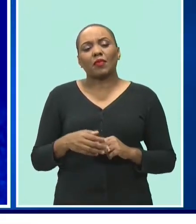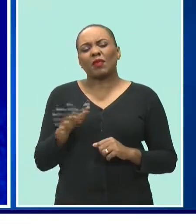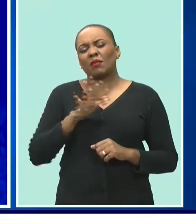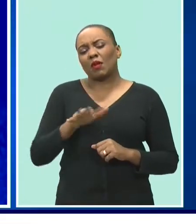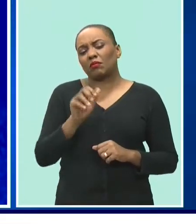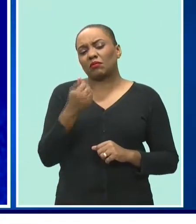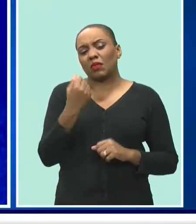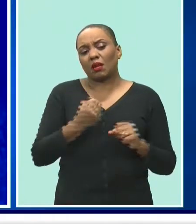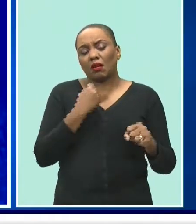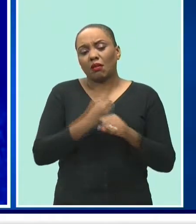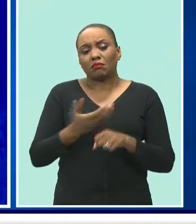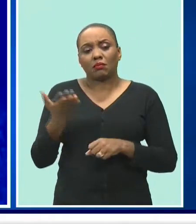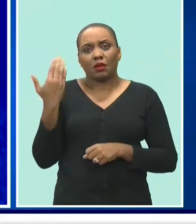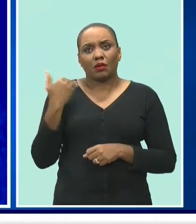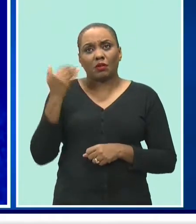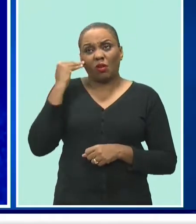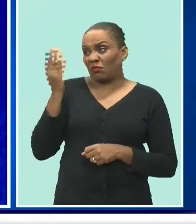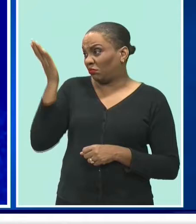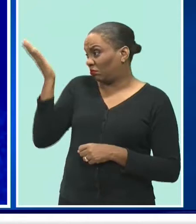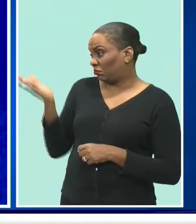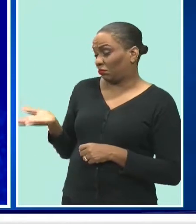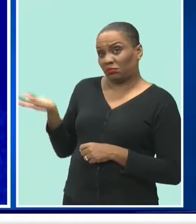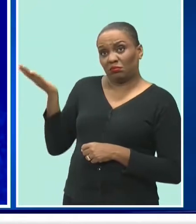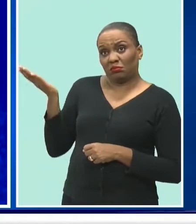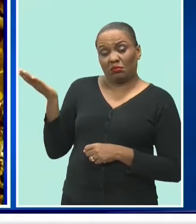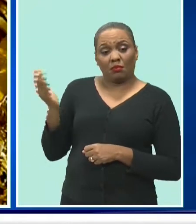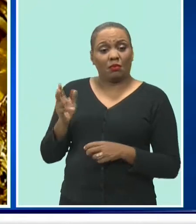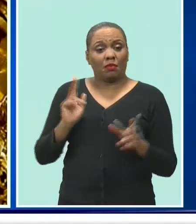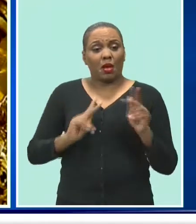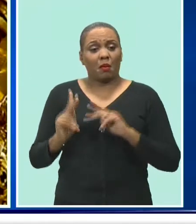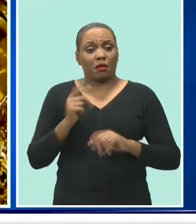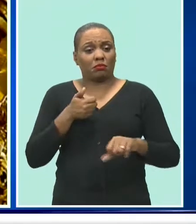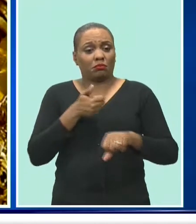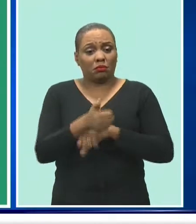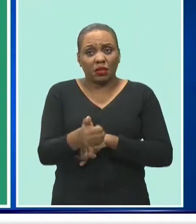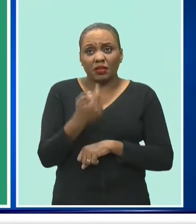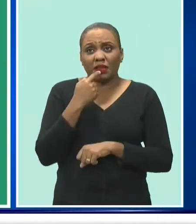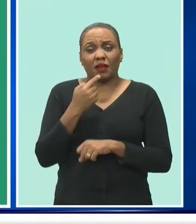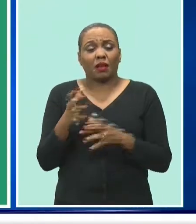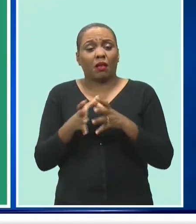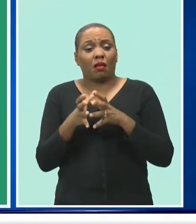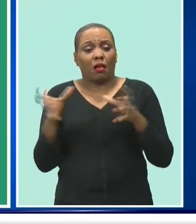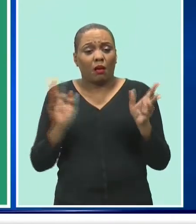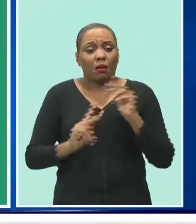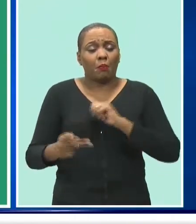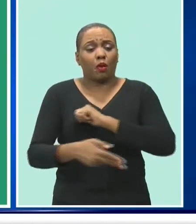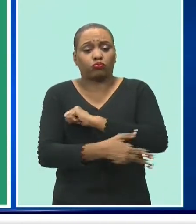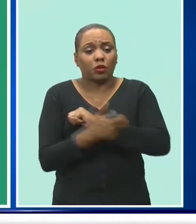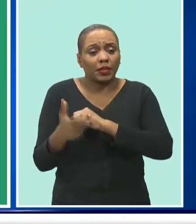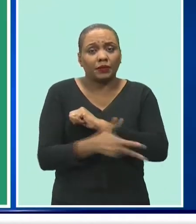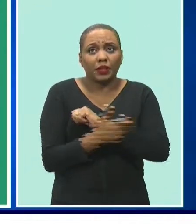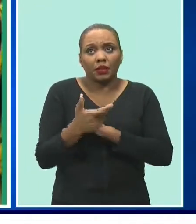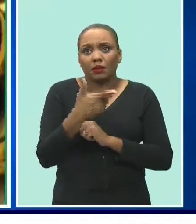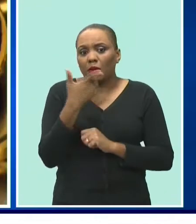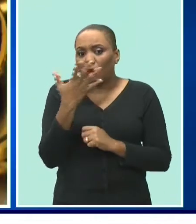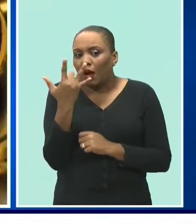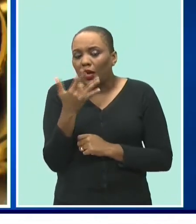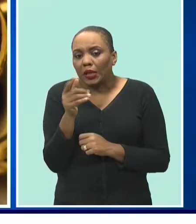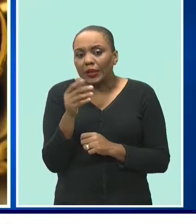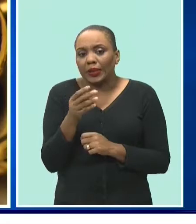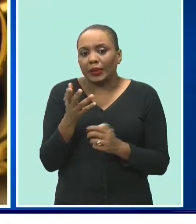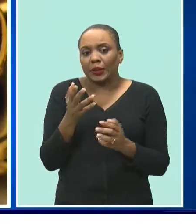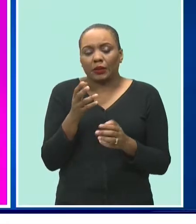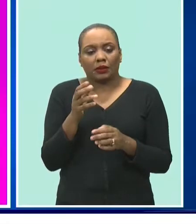decade ago, the growing Cash for Gold scheme was blamed for an upsurge in robberies as criminals attempted to get their hands on gold